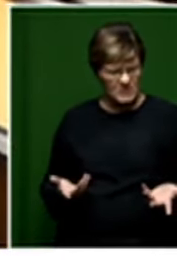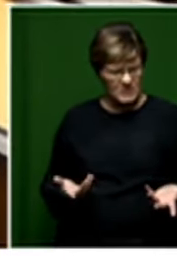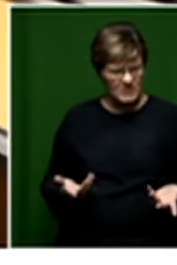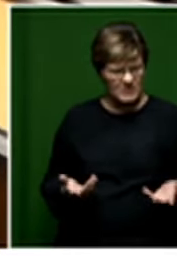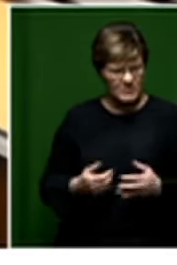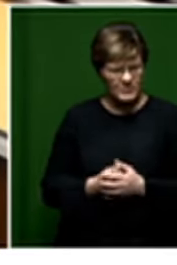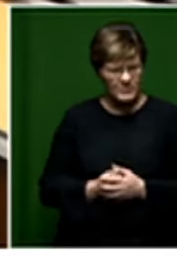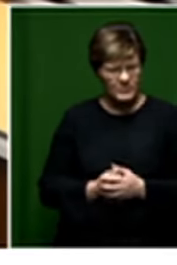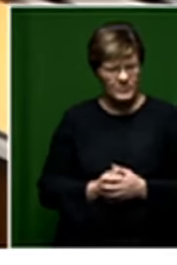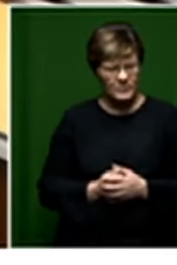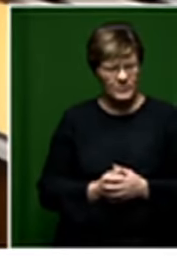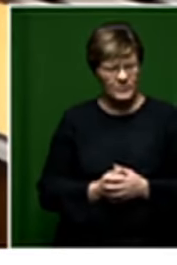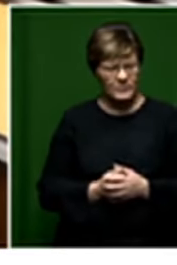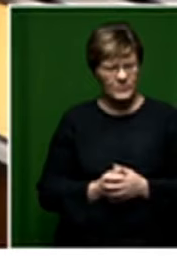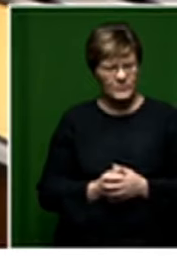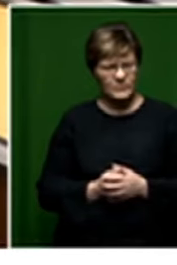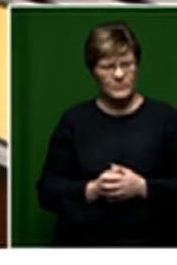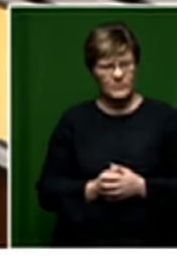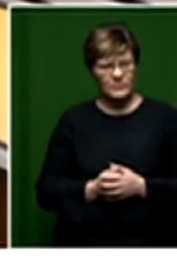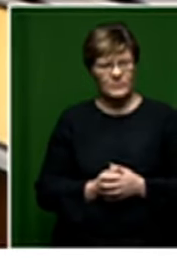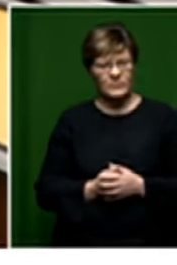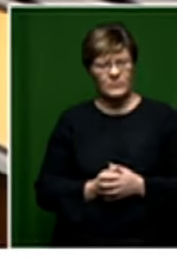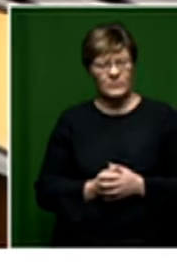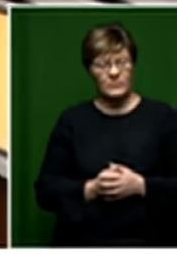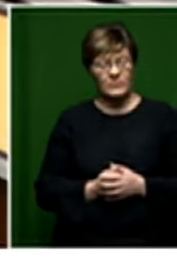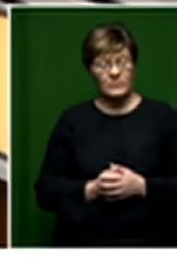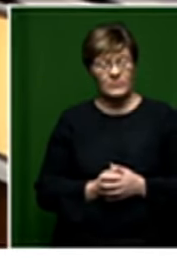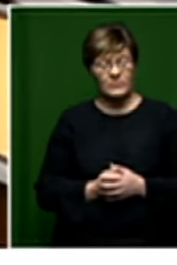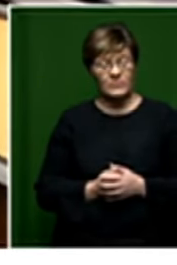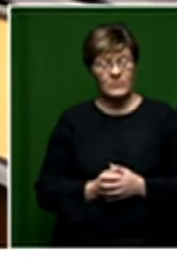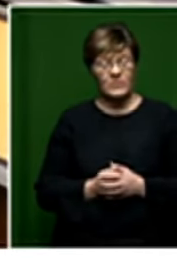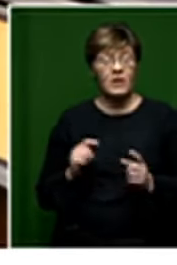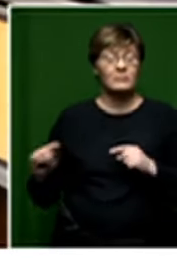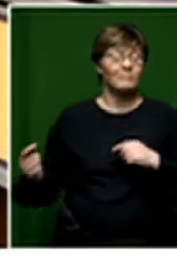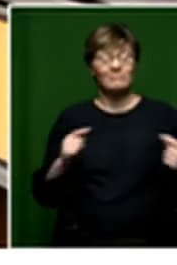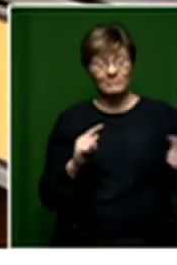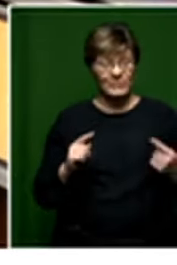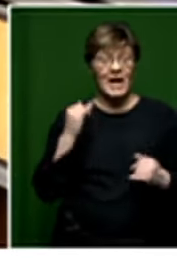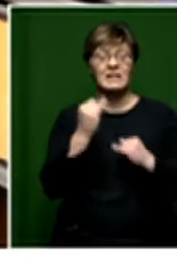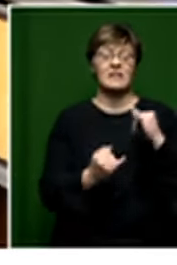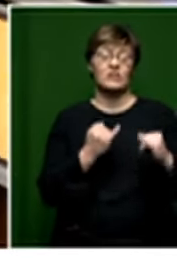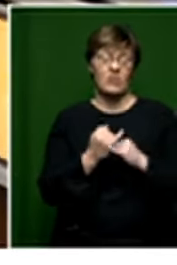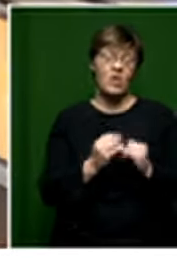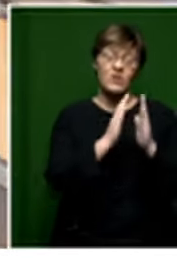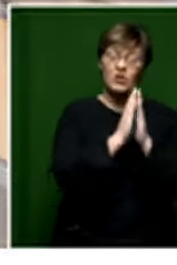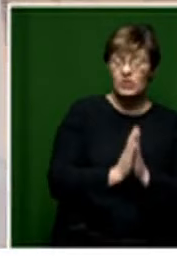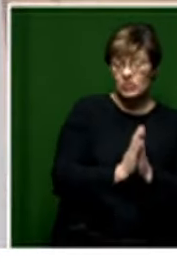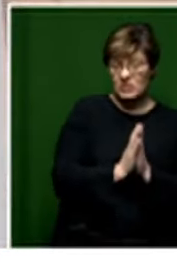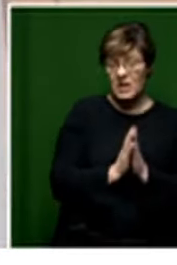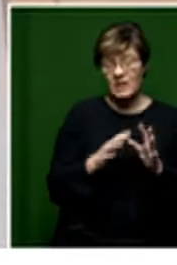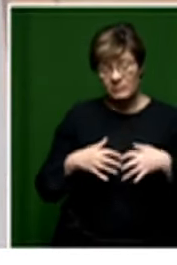be vaccinated or not? I mean, there's been a big debate internationally about the role of religion in